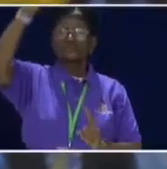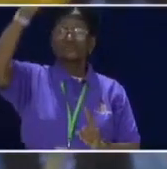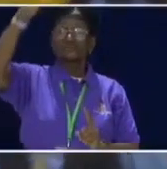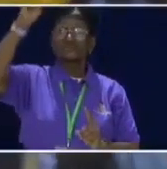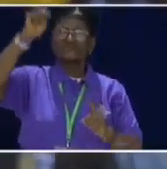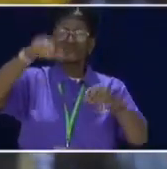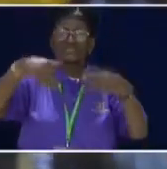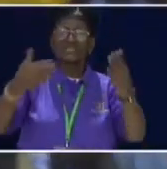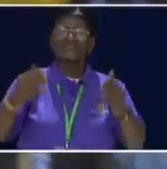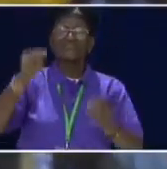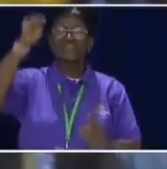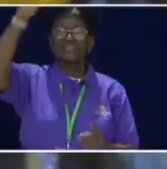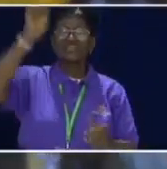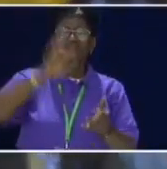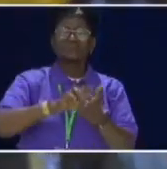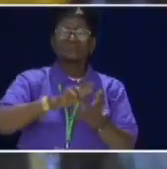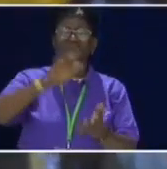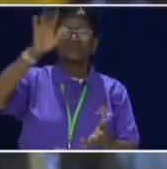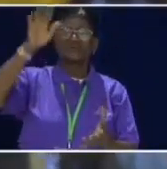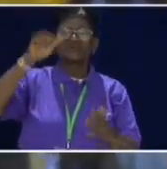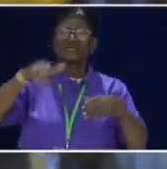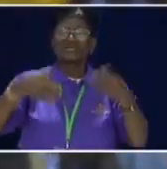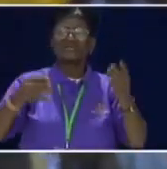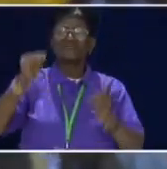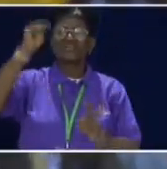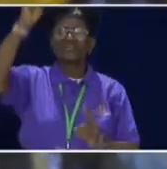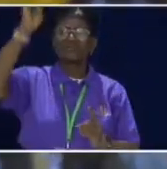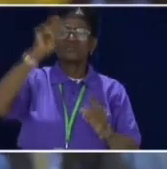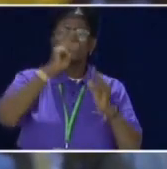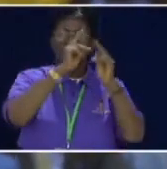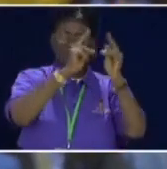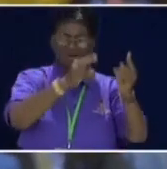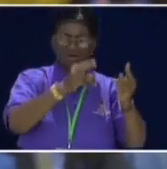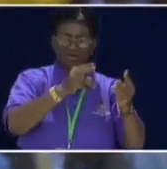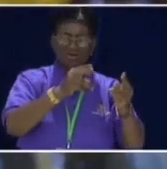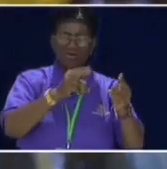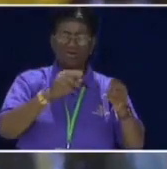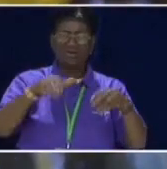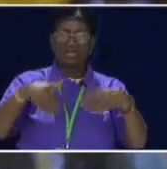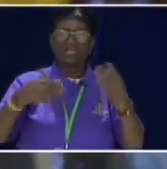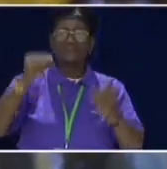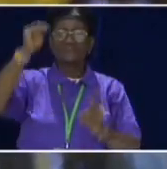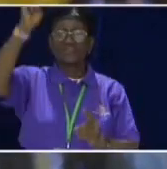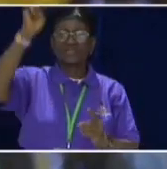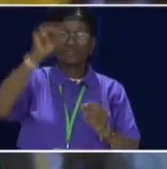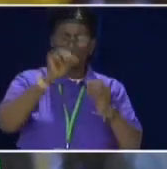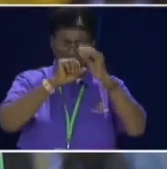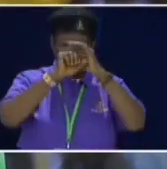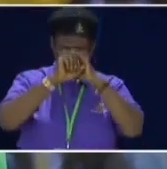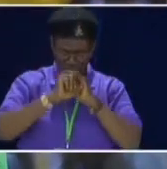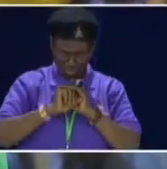Give him glory, give him honor. Give him adoration.